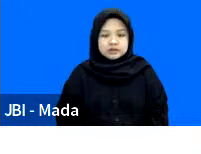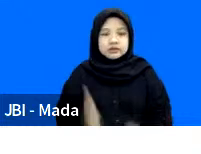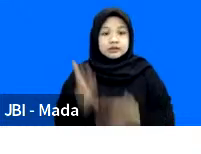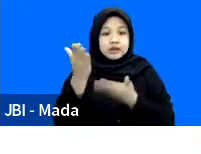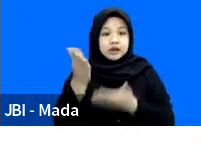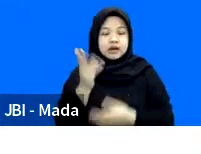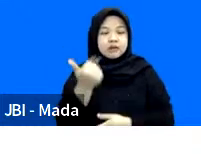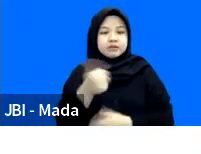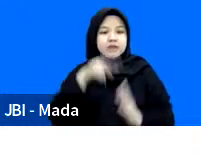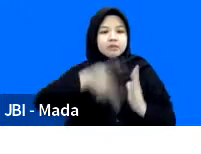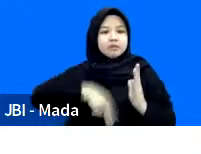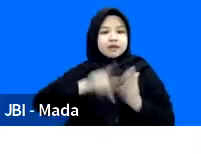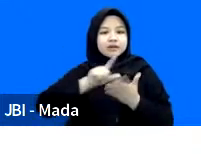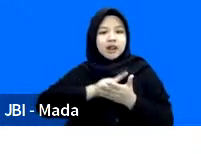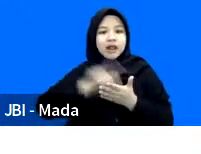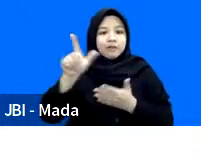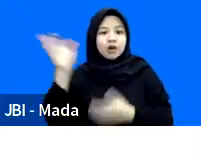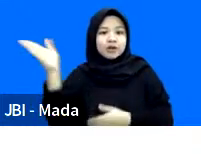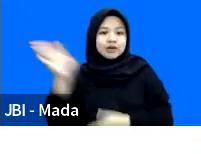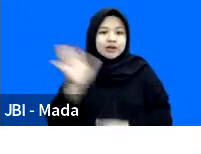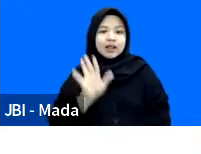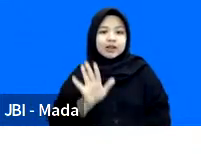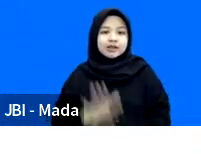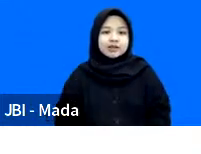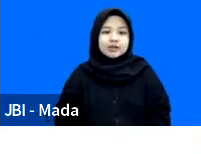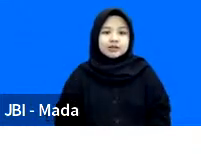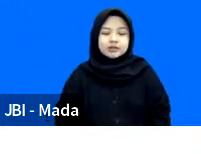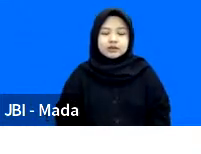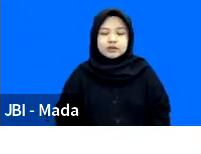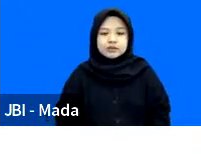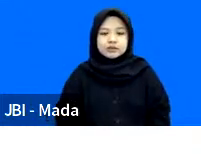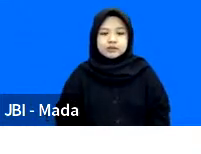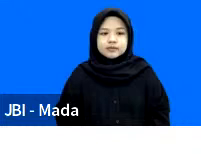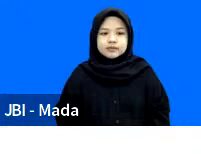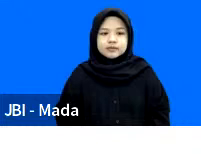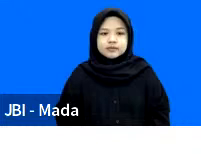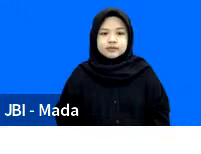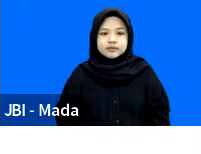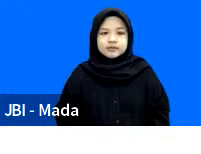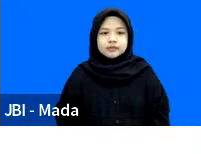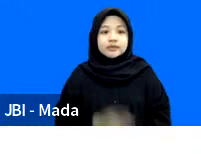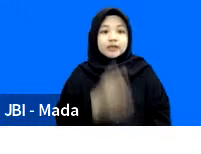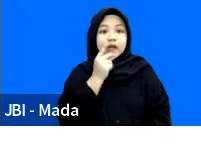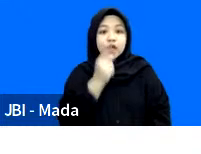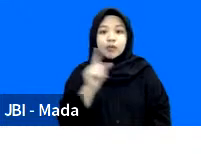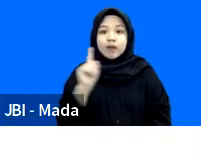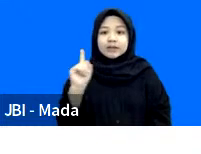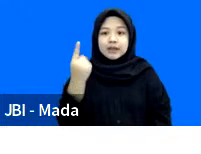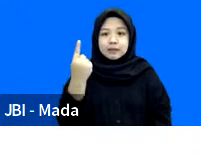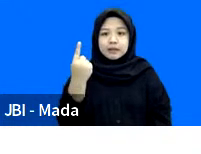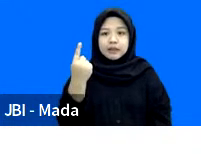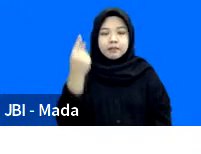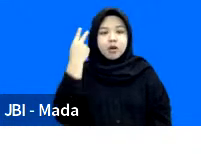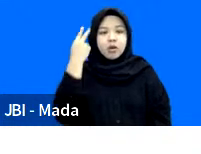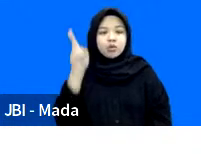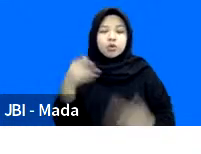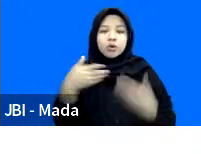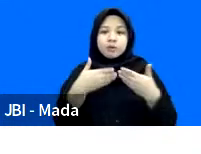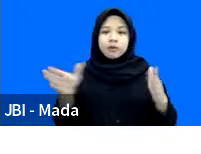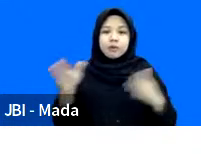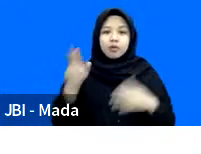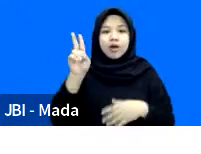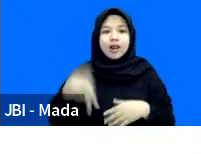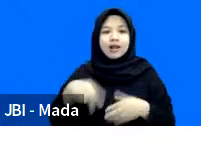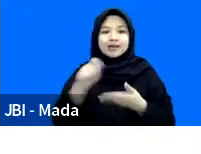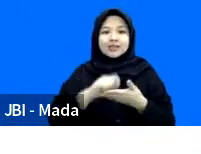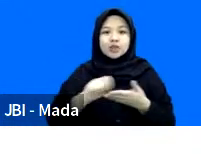the link in the chat after I'm done speaking. So the first recommendation is really to reopen schools as soon as